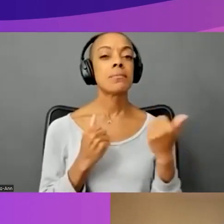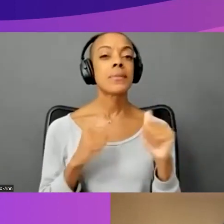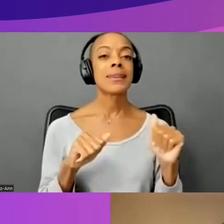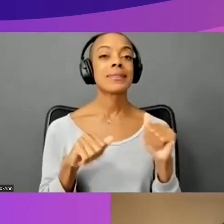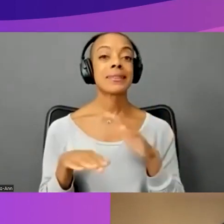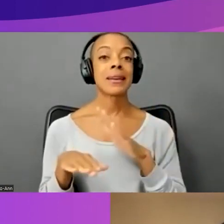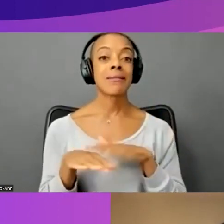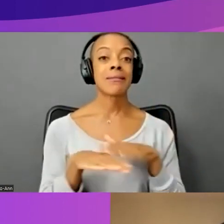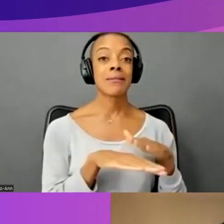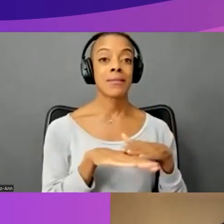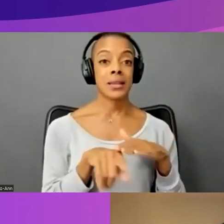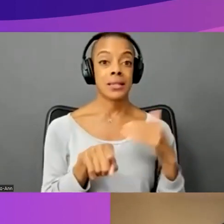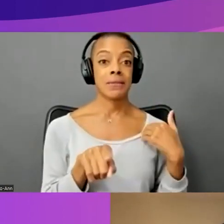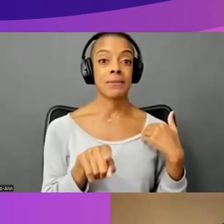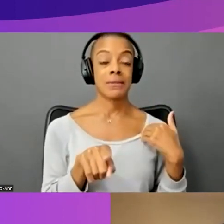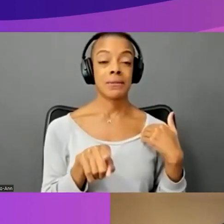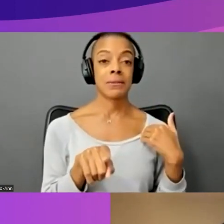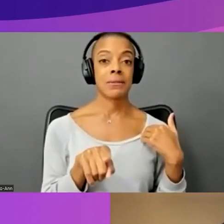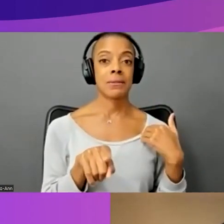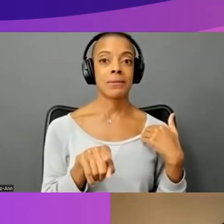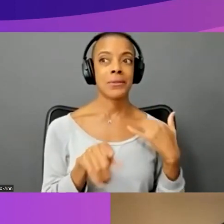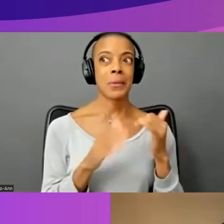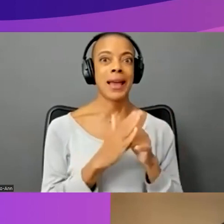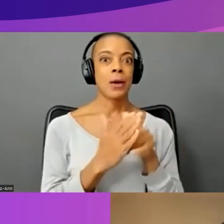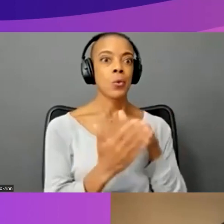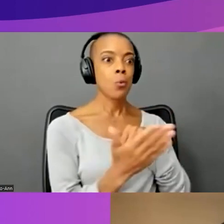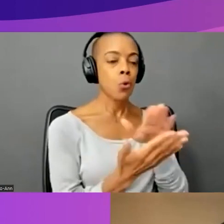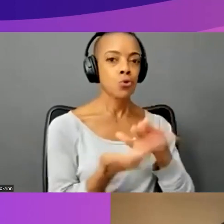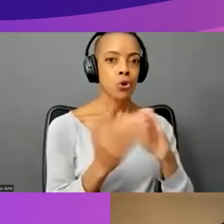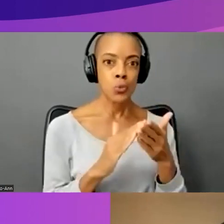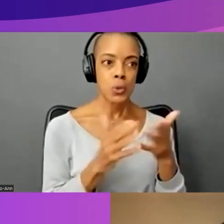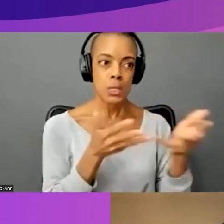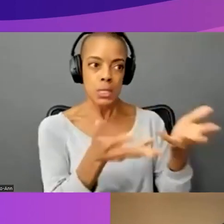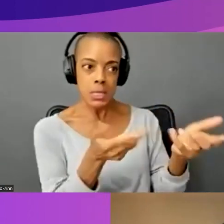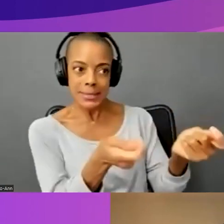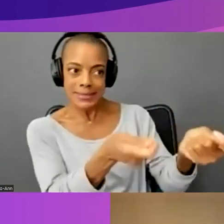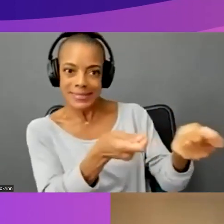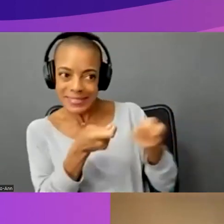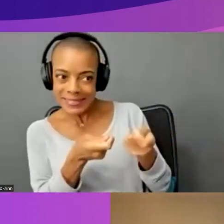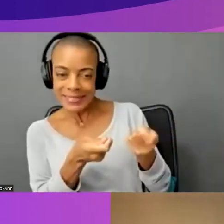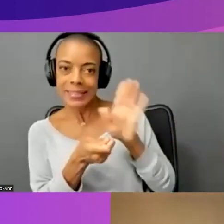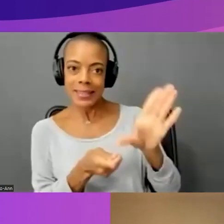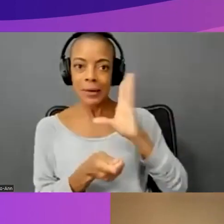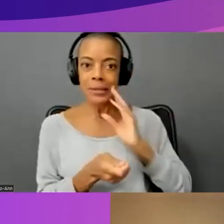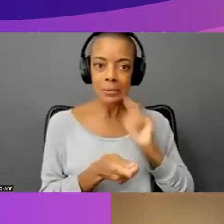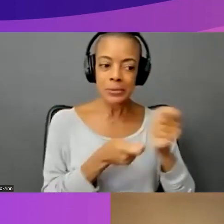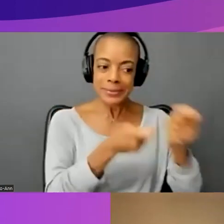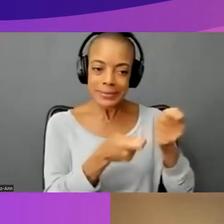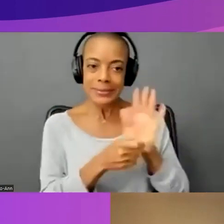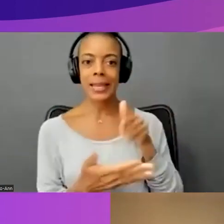might have on how to approach communities to talk about their experience and